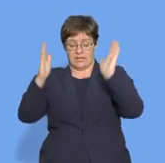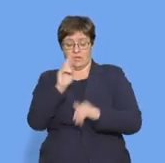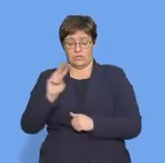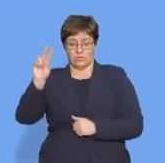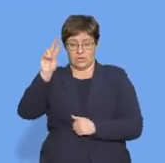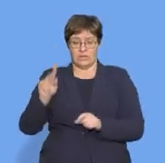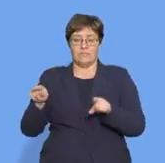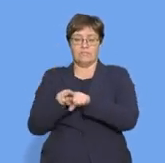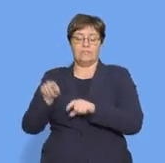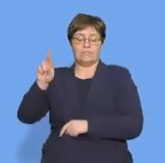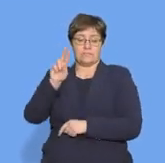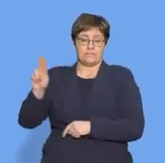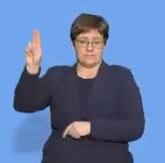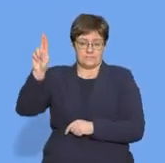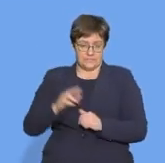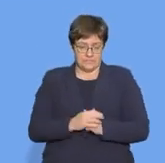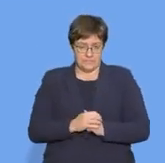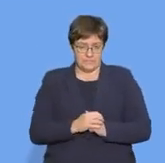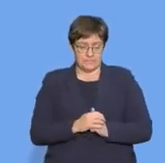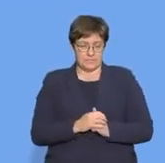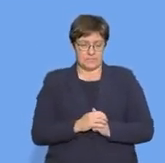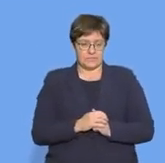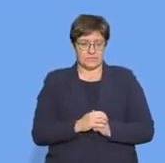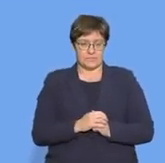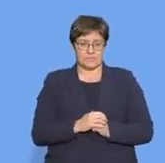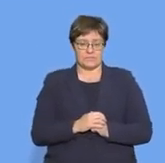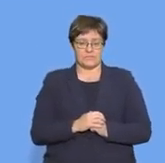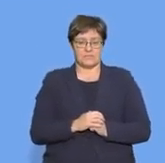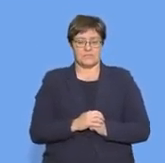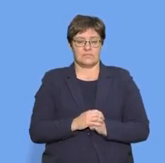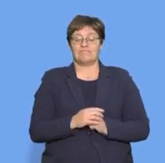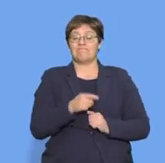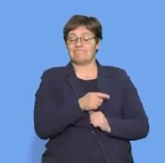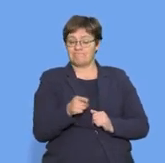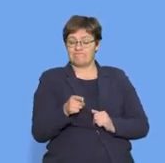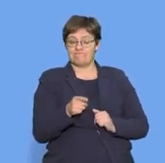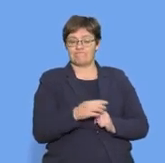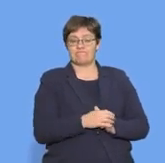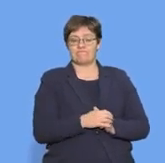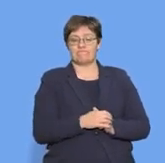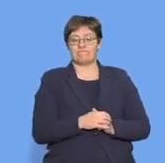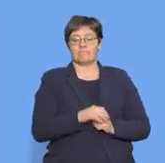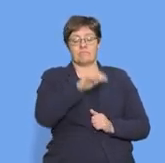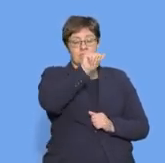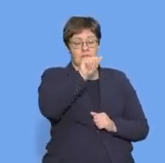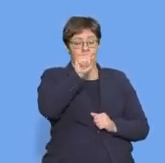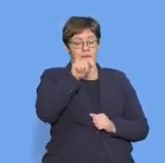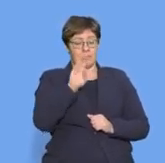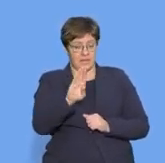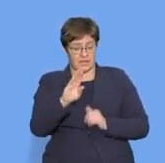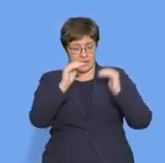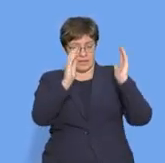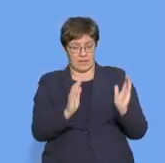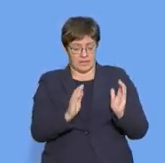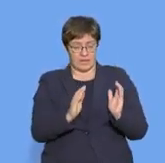b all squared equal to r squared. And then these will then be a and b